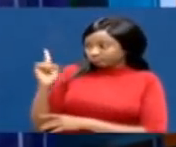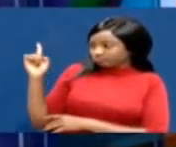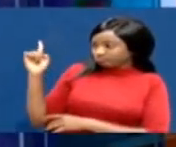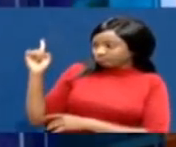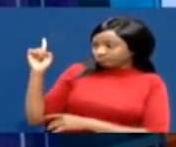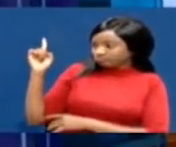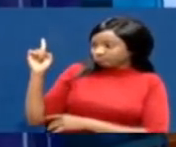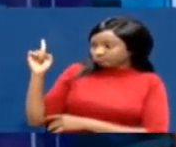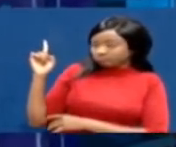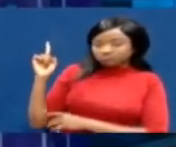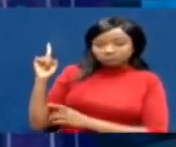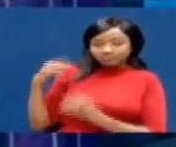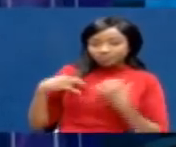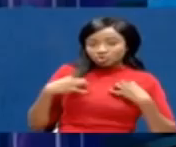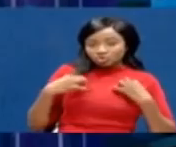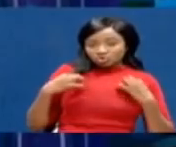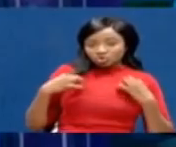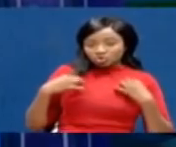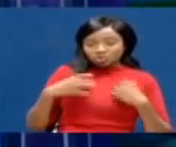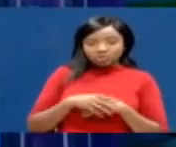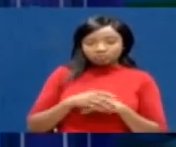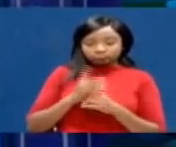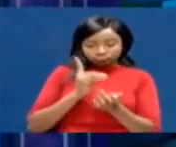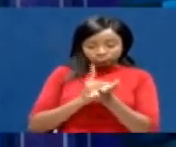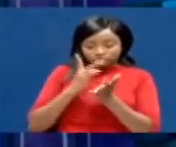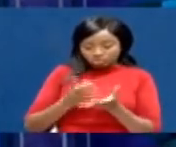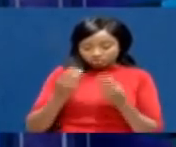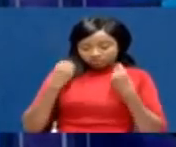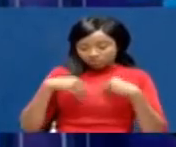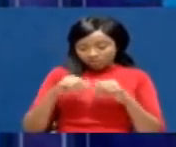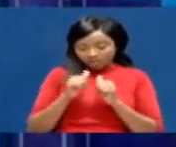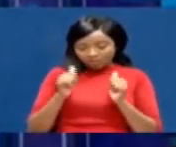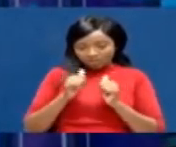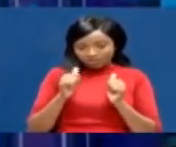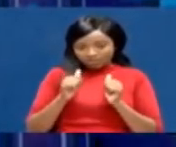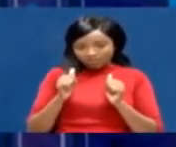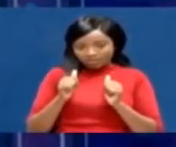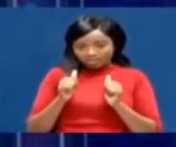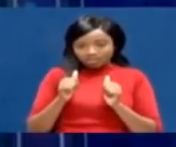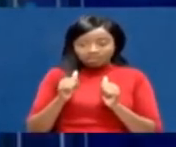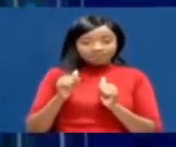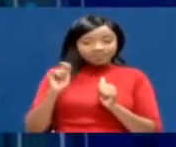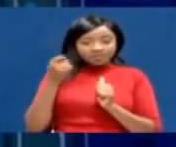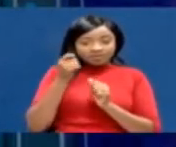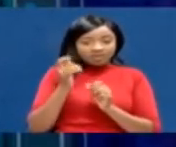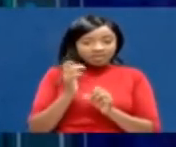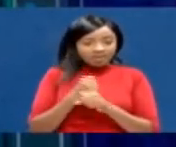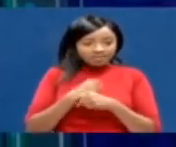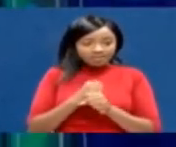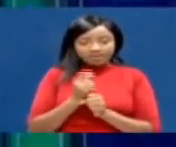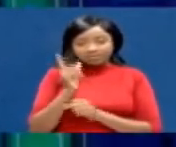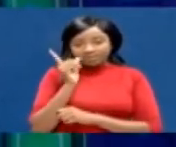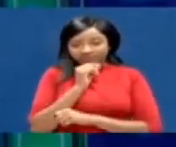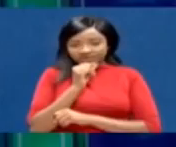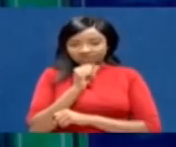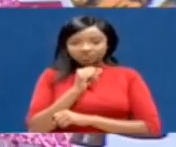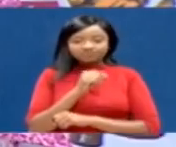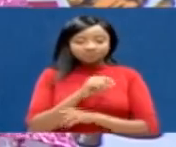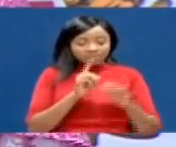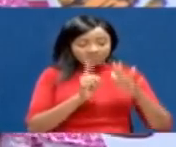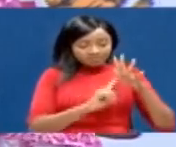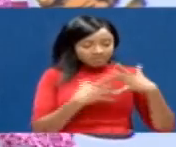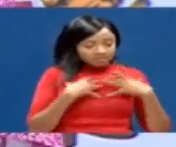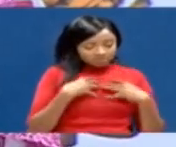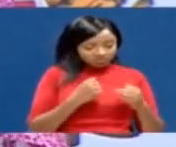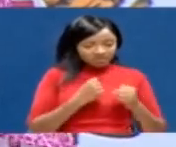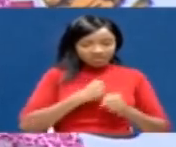our doctors. This has been made in Kenya, has been certified by the Ministry of Health and